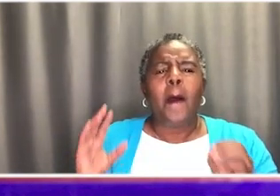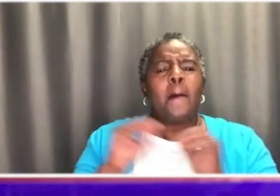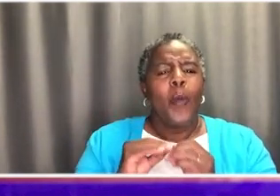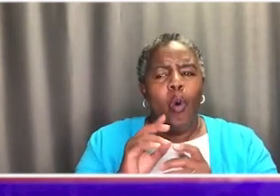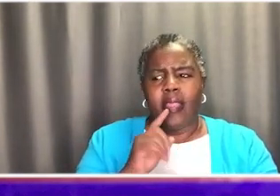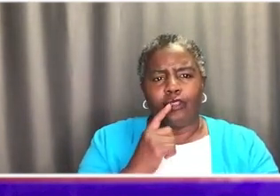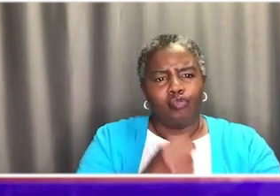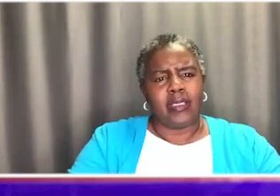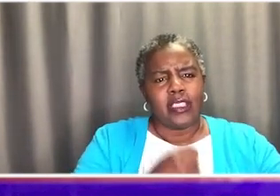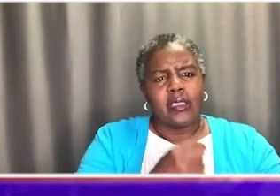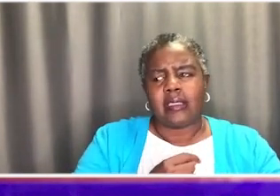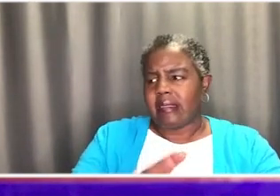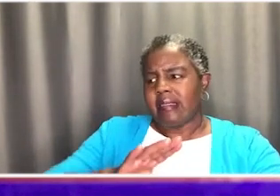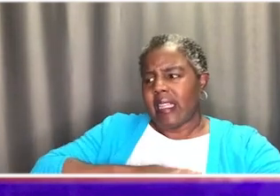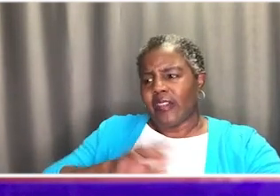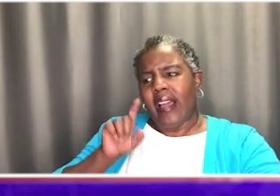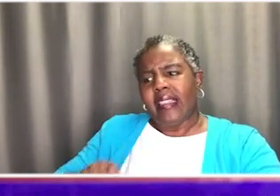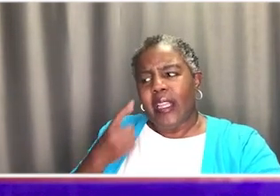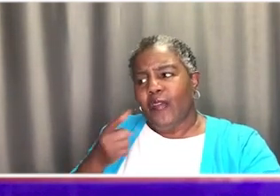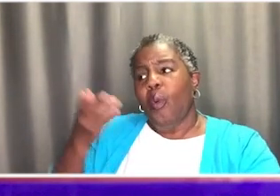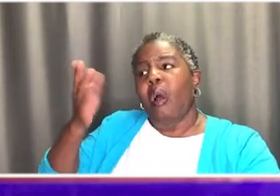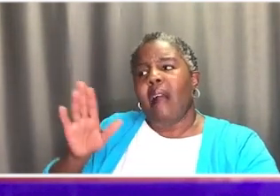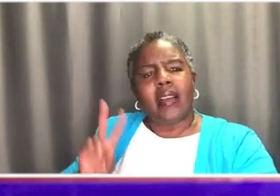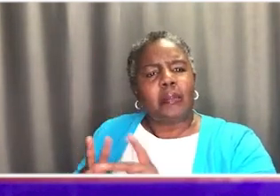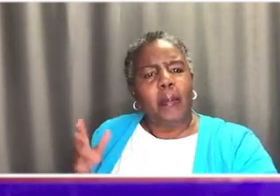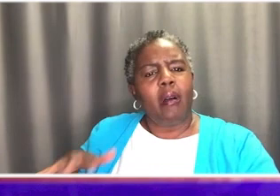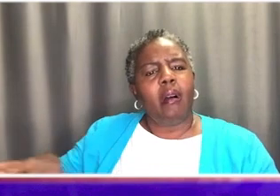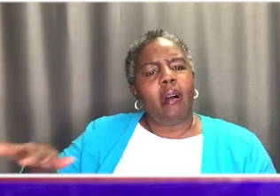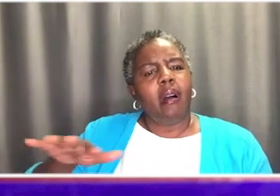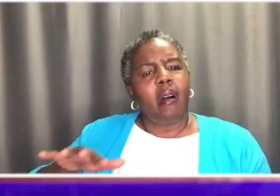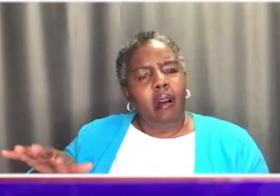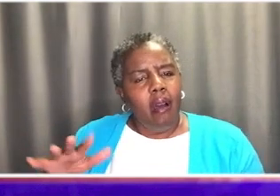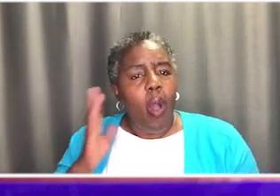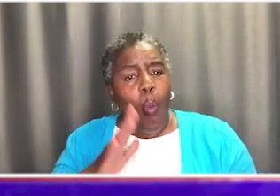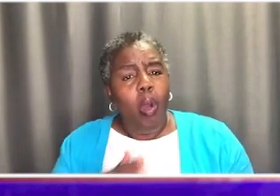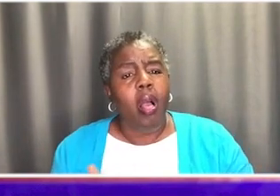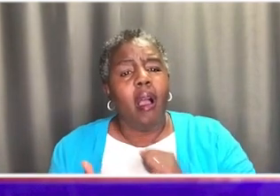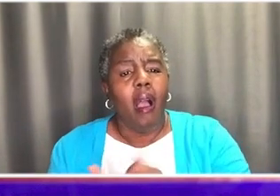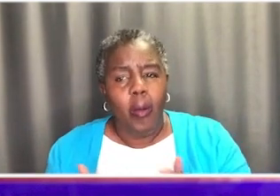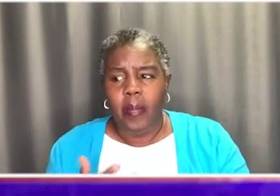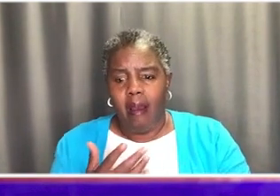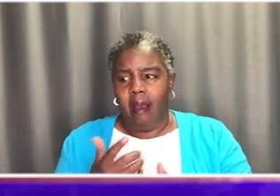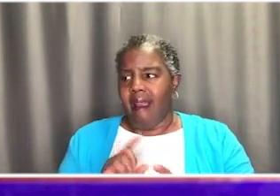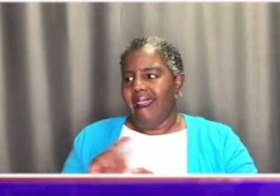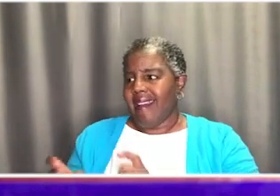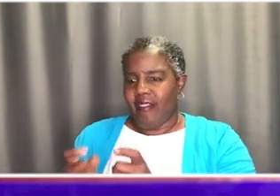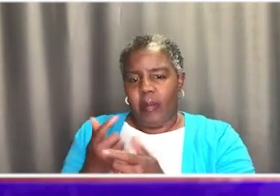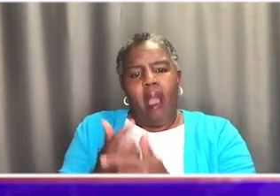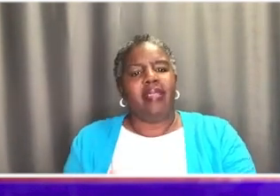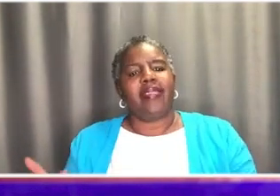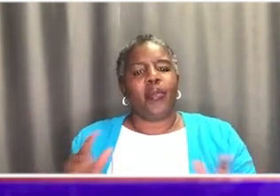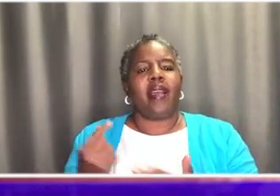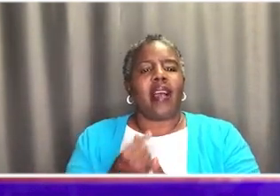and meets the needs of God's people and helps bring a liberating gospel